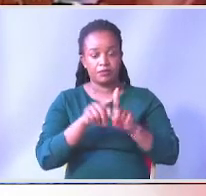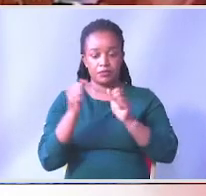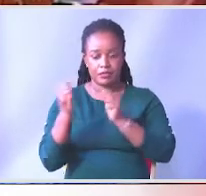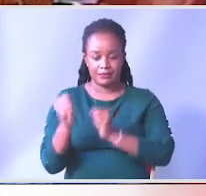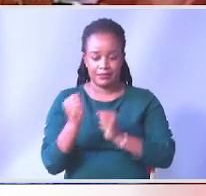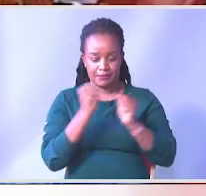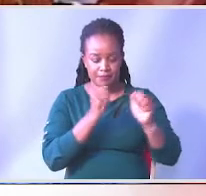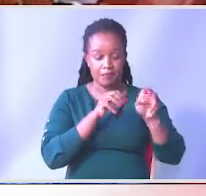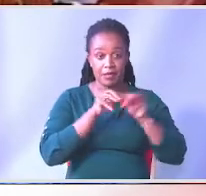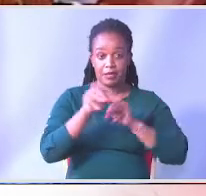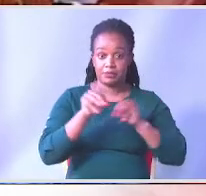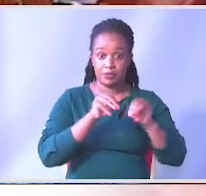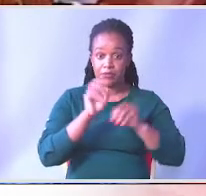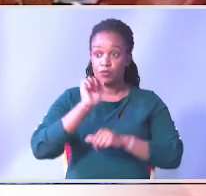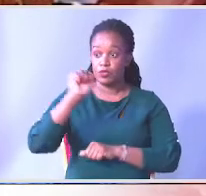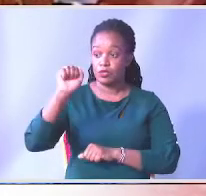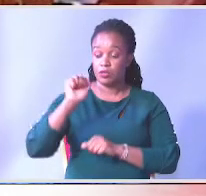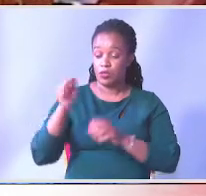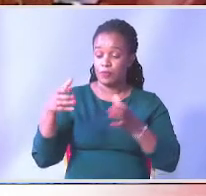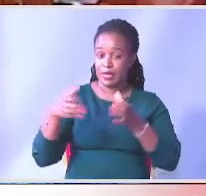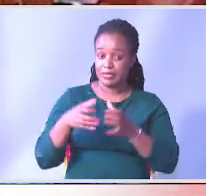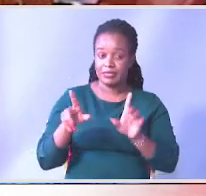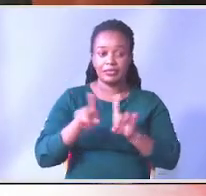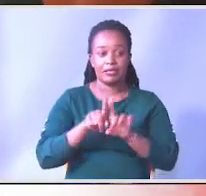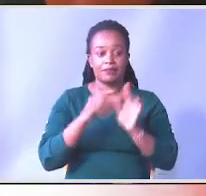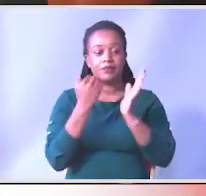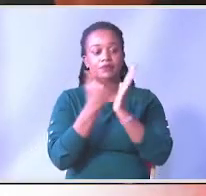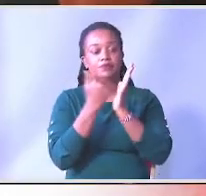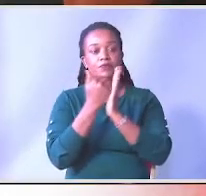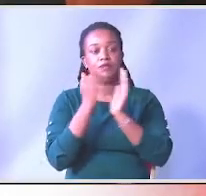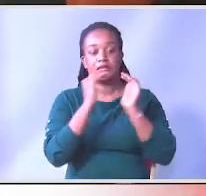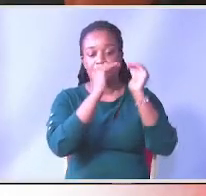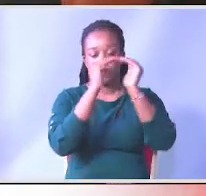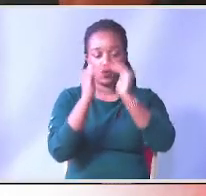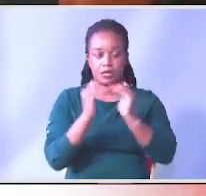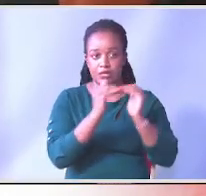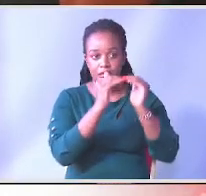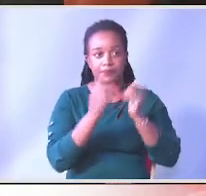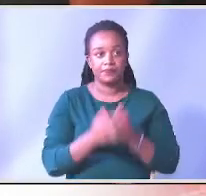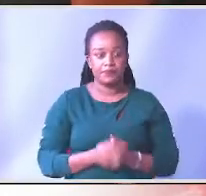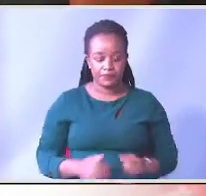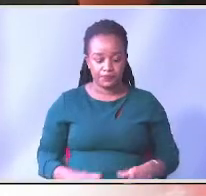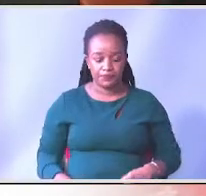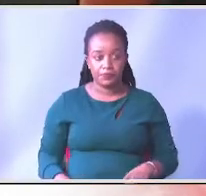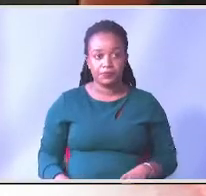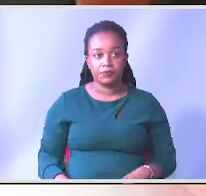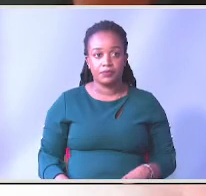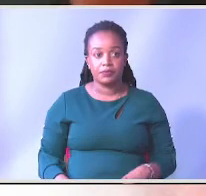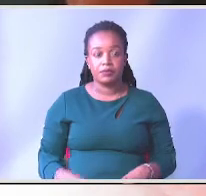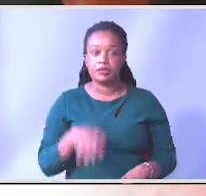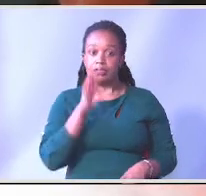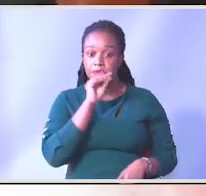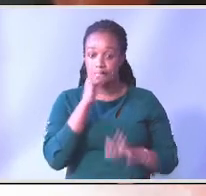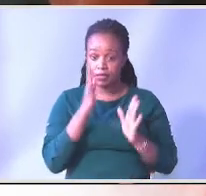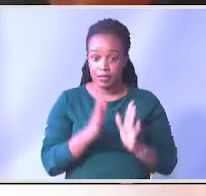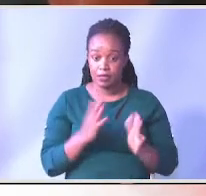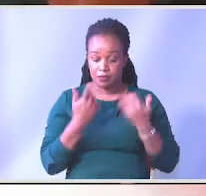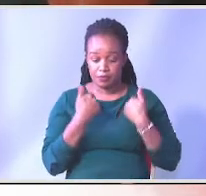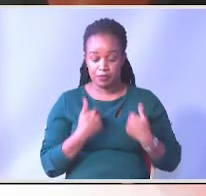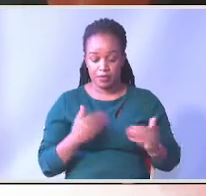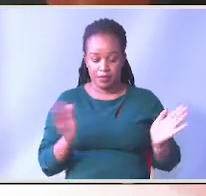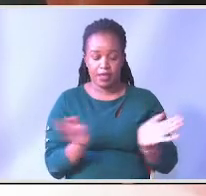management of political parties and enhancing democracy. So, Speaker, I am very encouraged by the provisions of